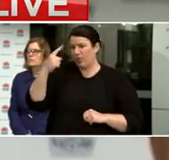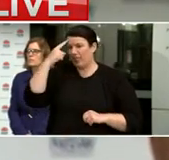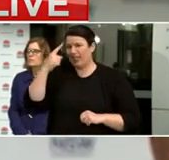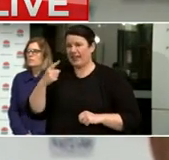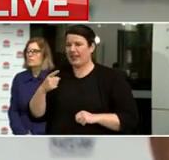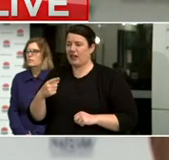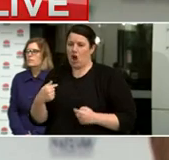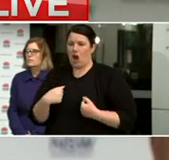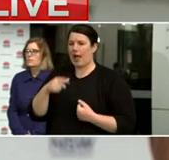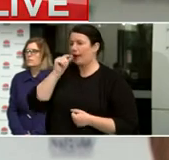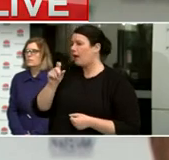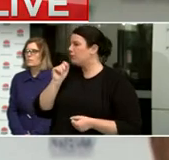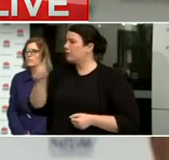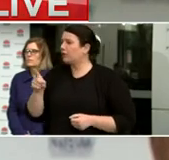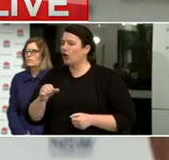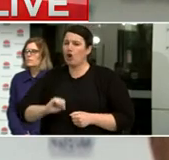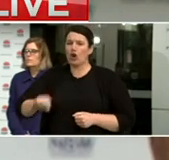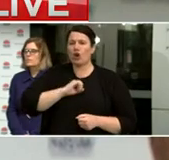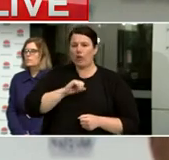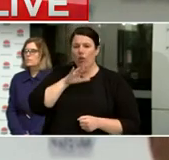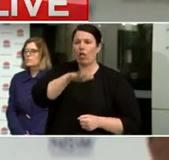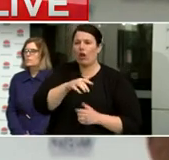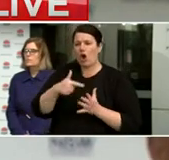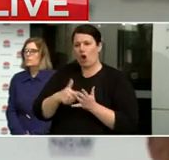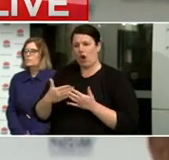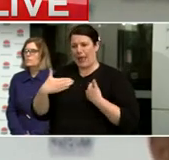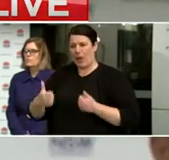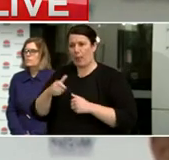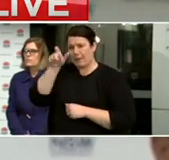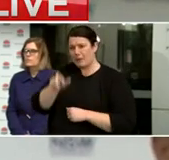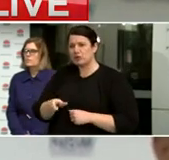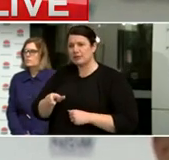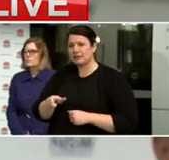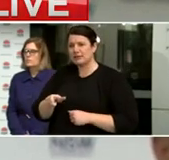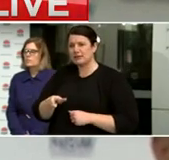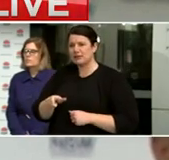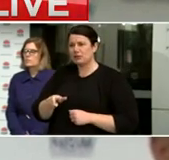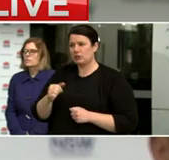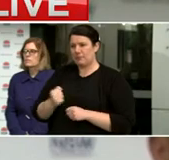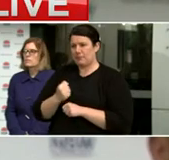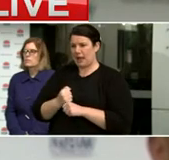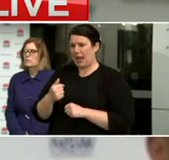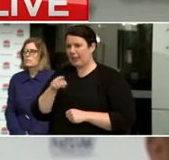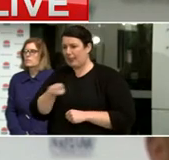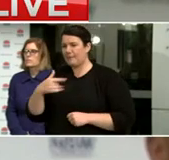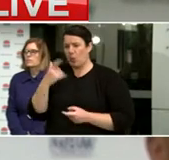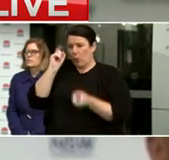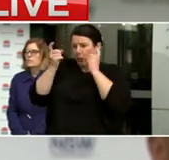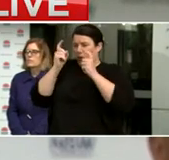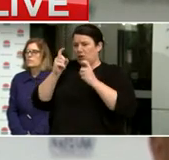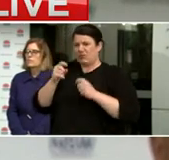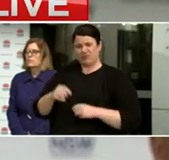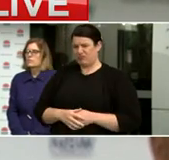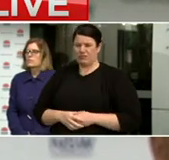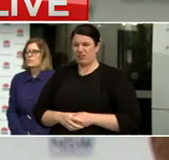of rite of passage to either spit at a health worker or cough on them to make them feel vulnerable, you're a